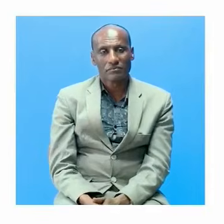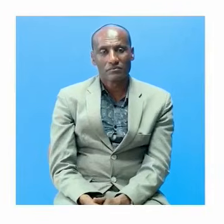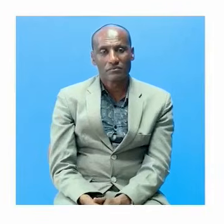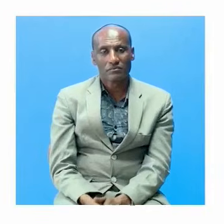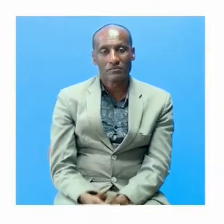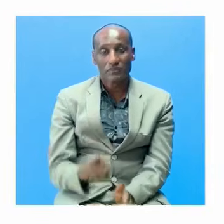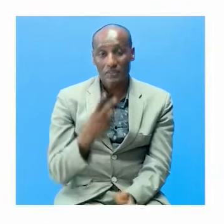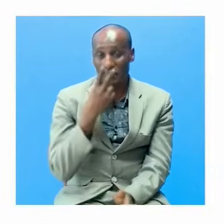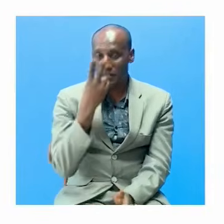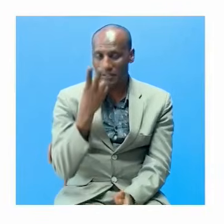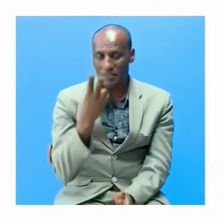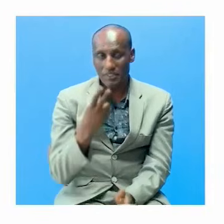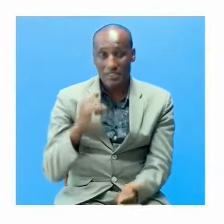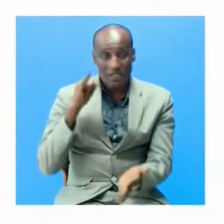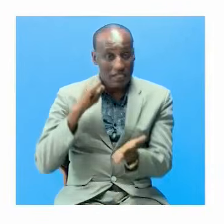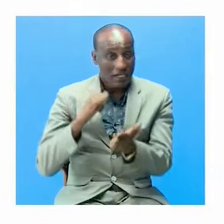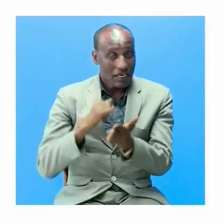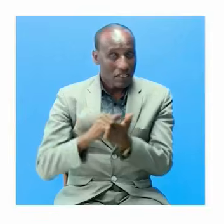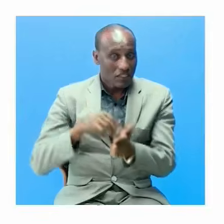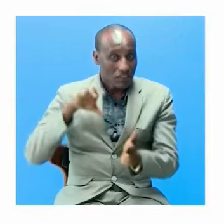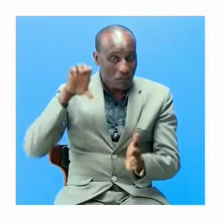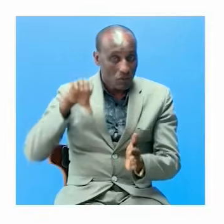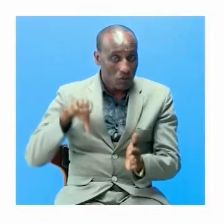the answer.